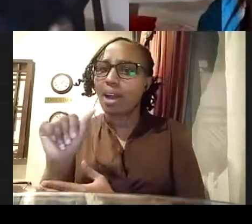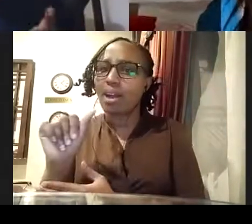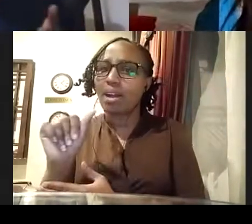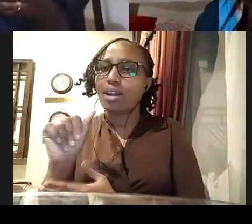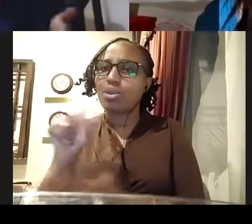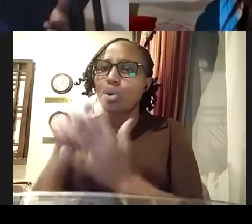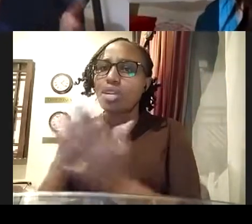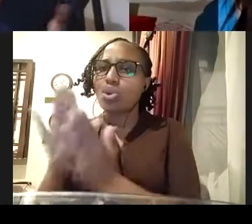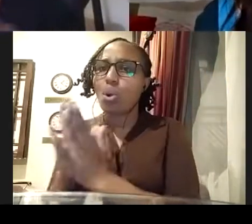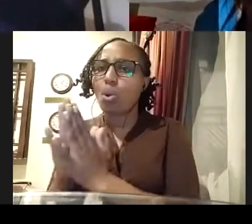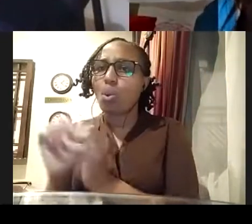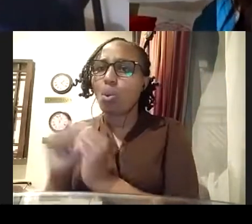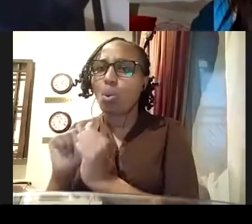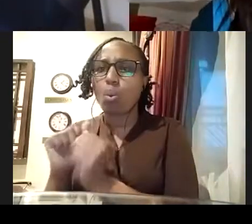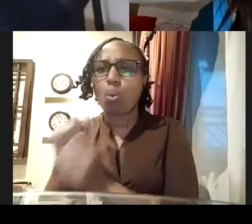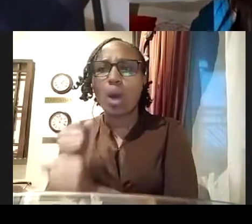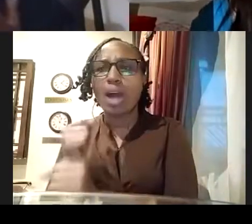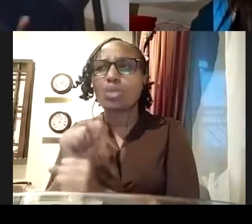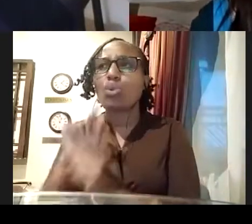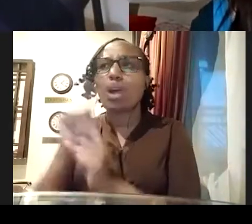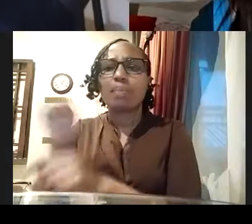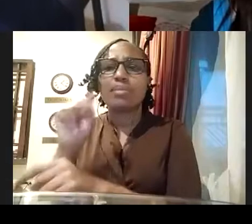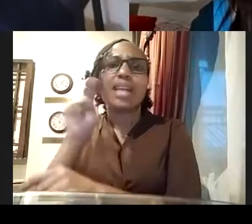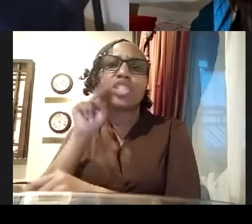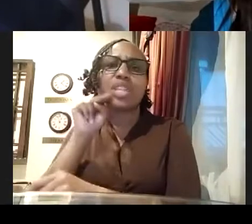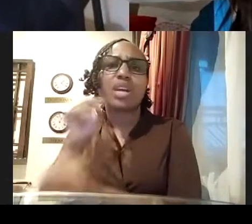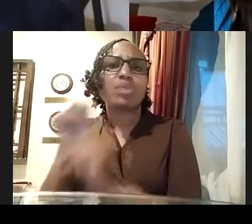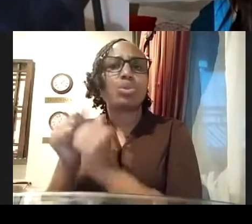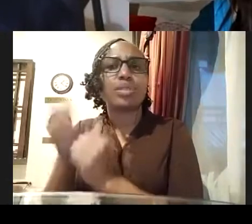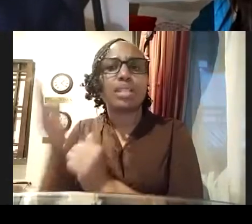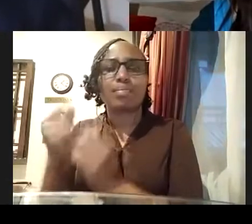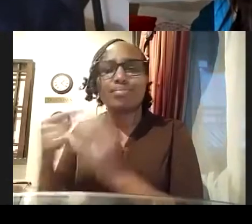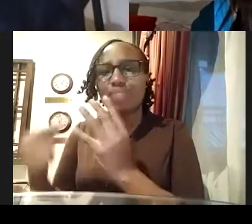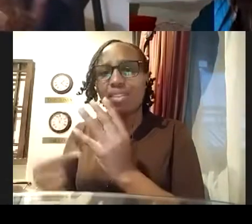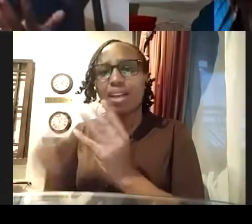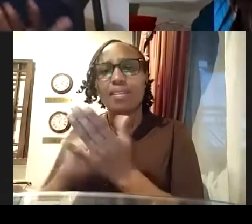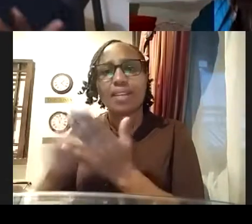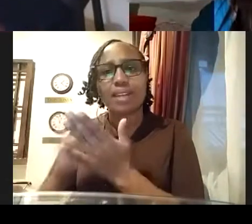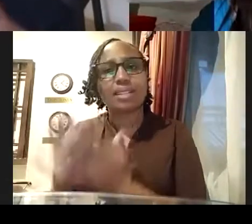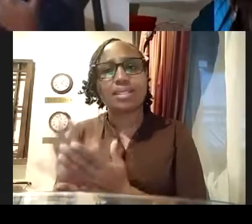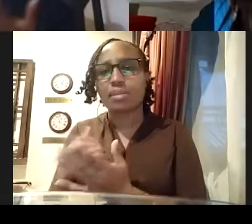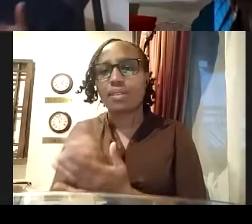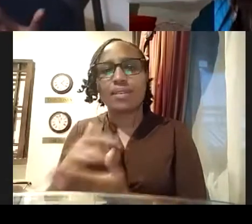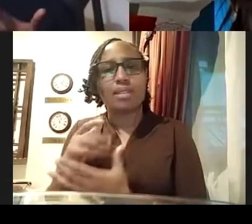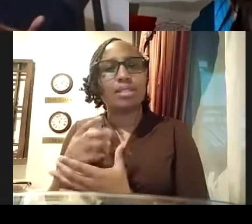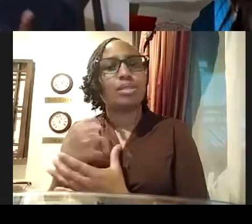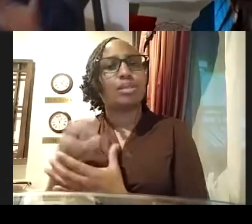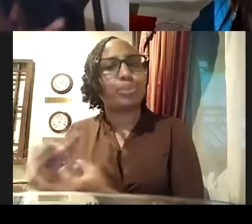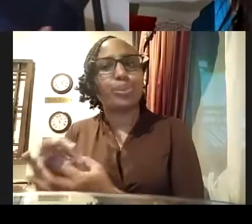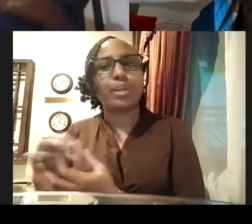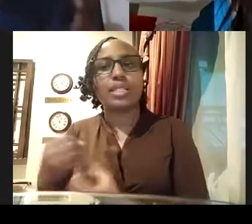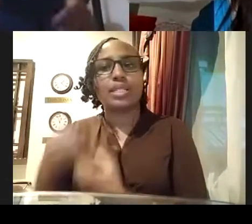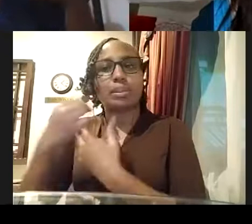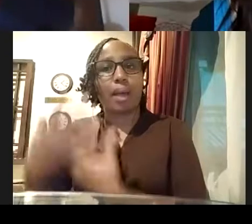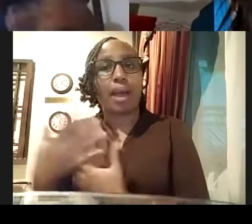you're in Nigeria, you're there with her in the US, and several other writers. And I think that's what inspires me, and that's what I'm hoping and